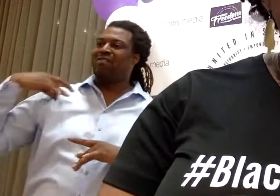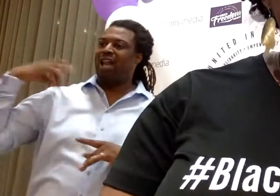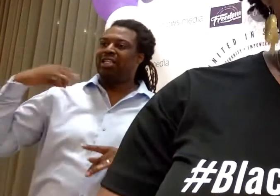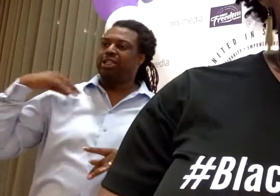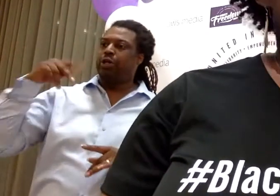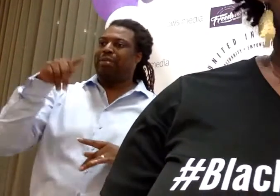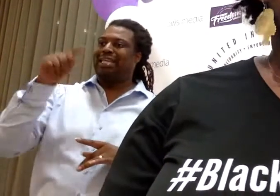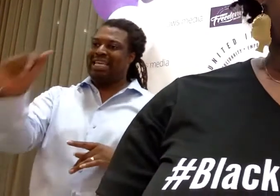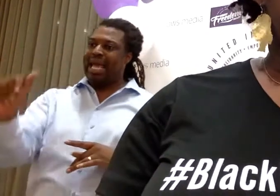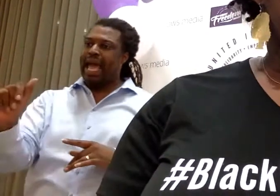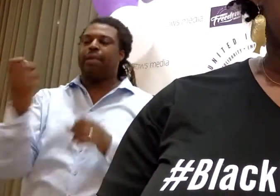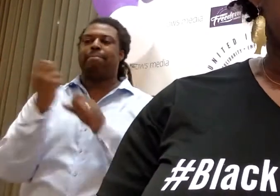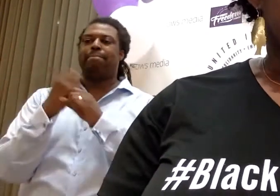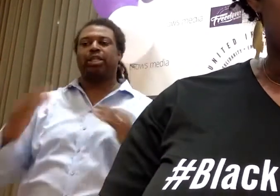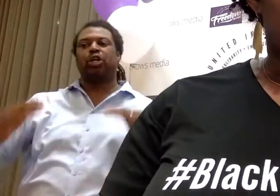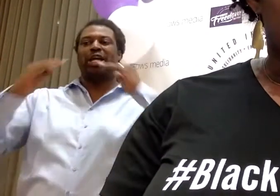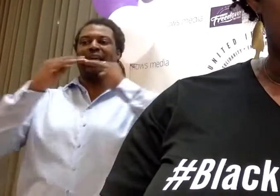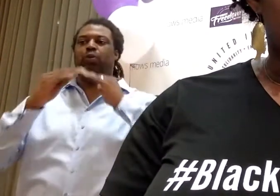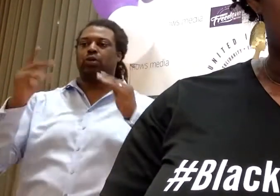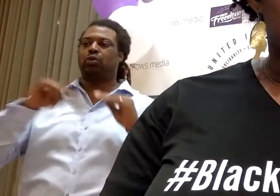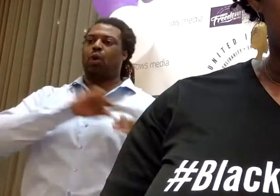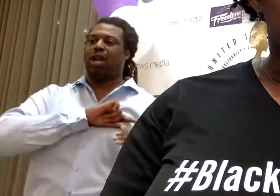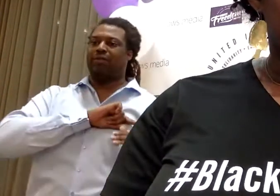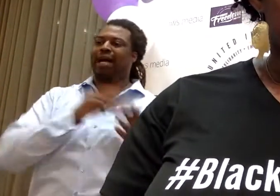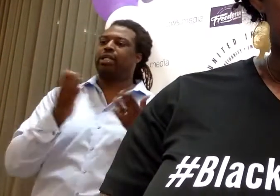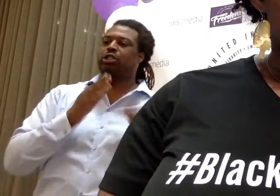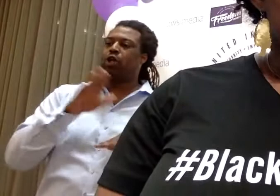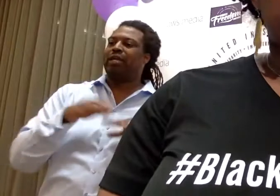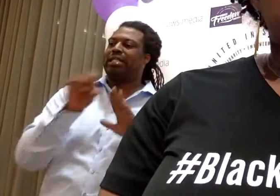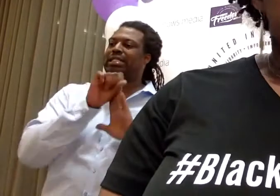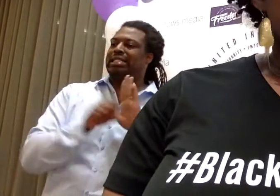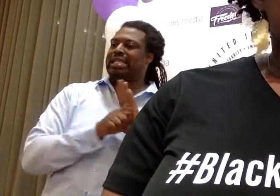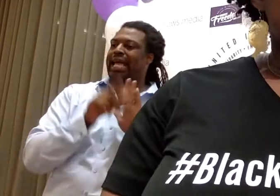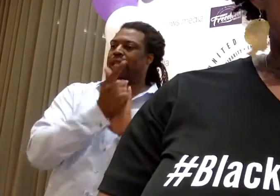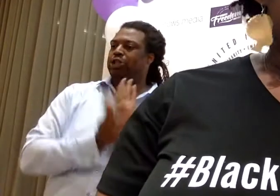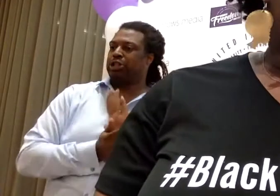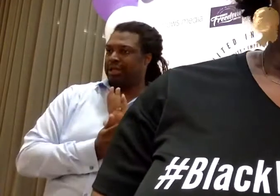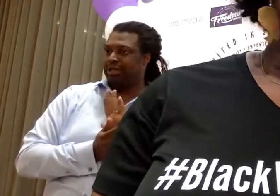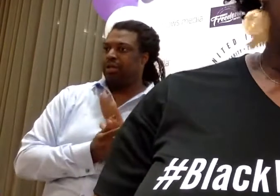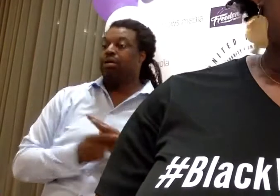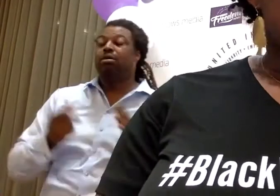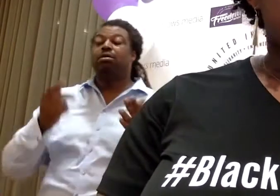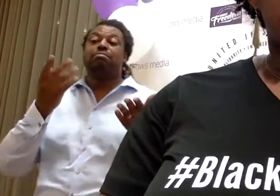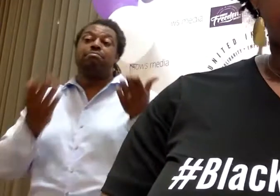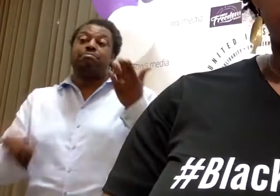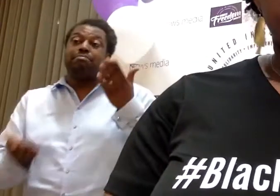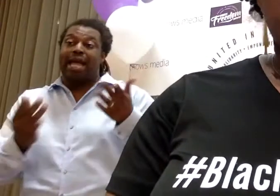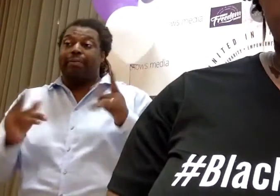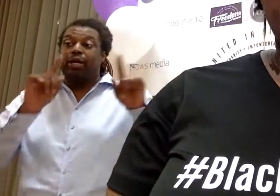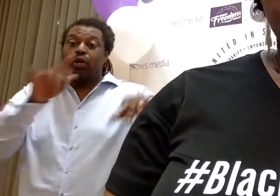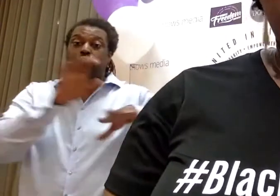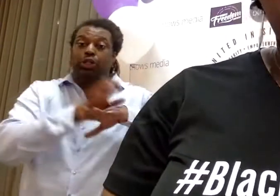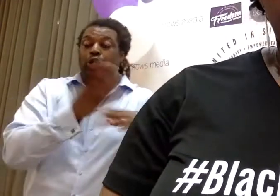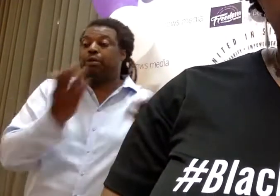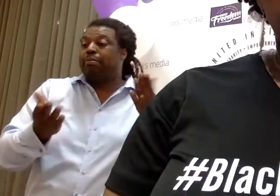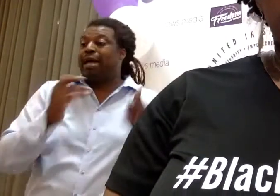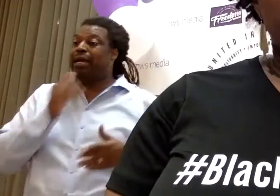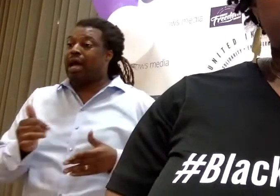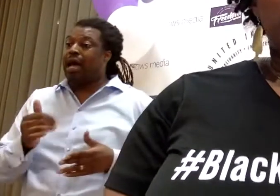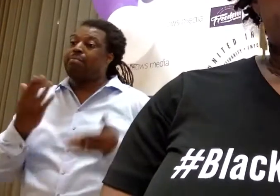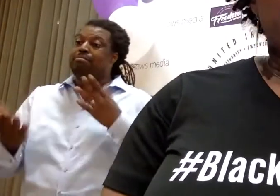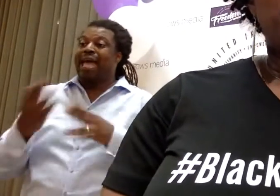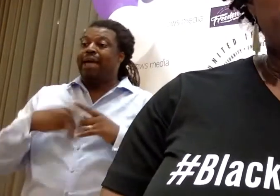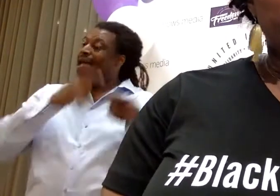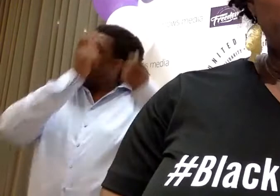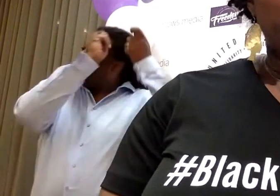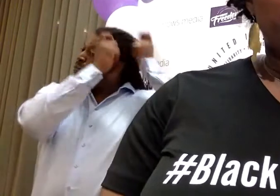makes her just as qualified to serve in a state legislature. The sister we elect may or may not go to church, may wear box